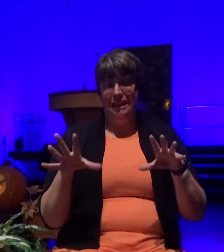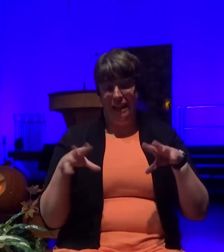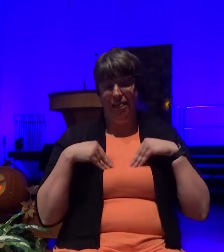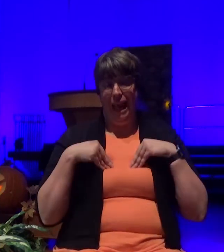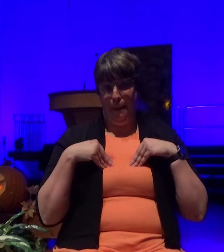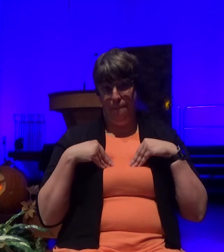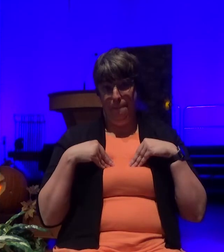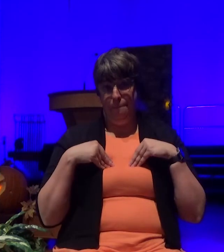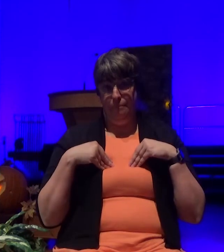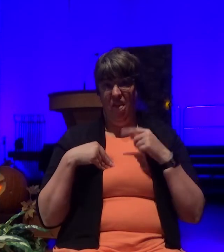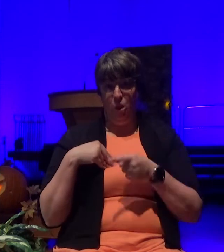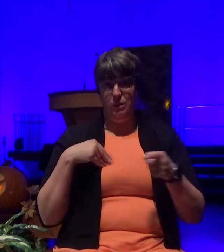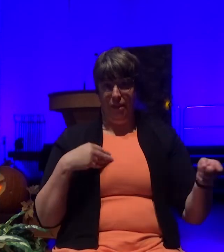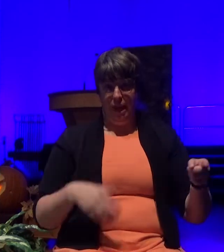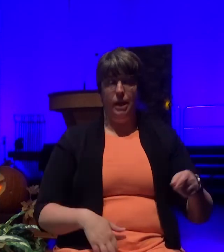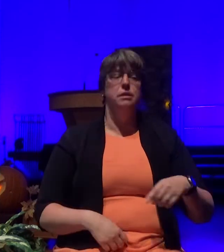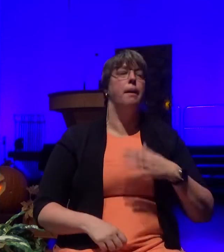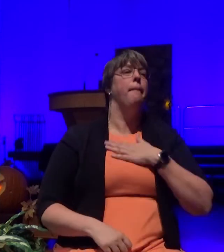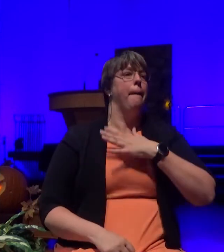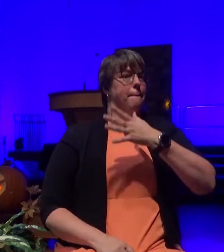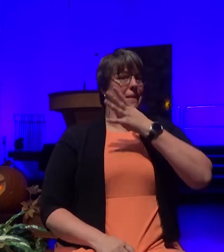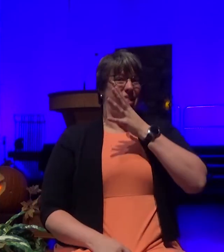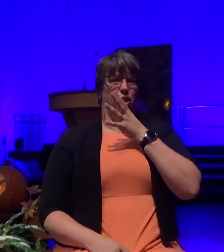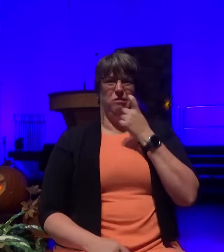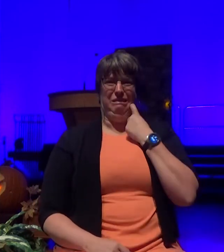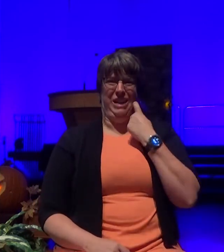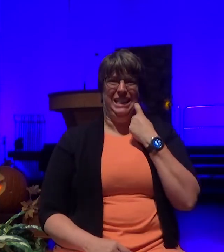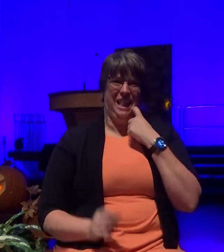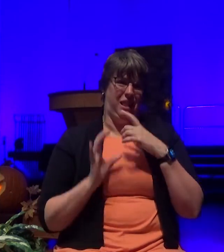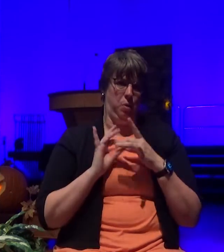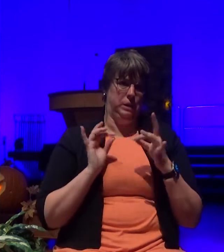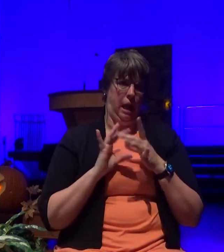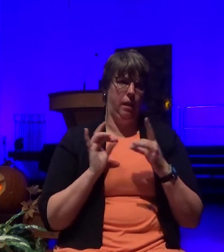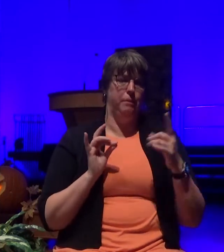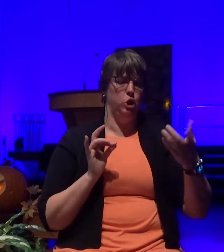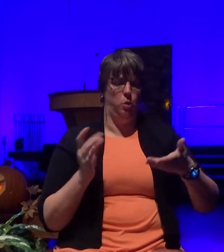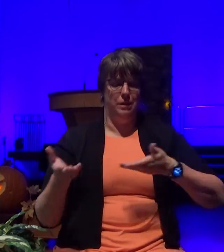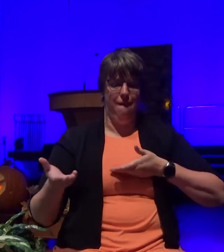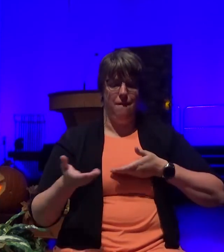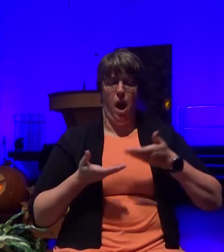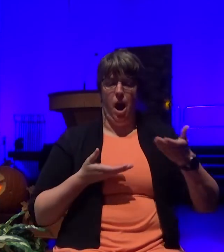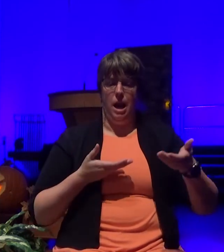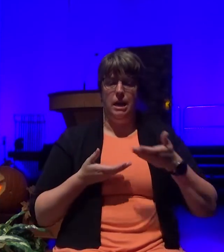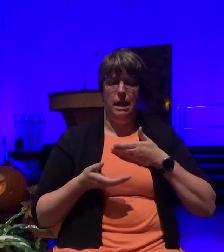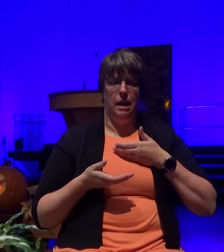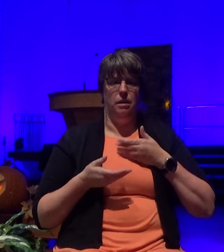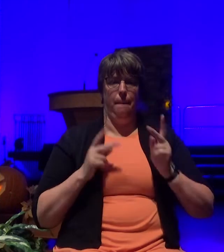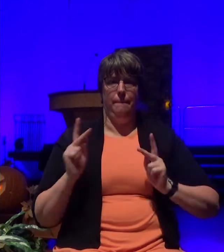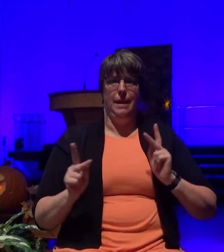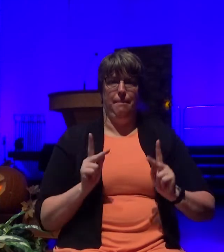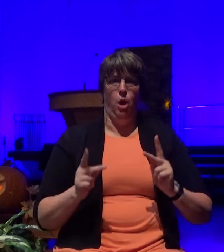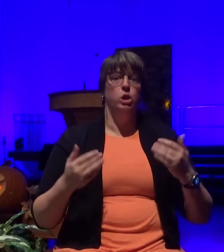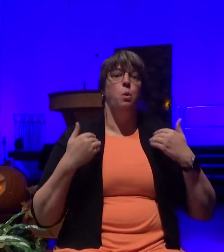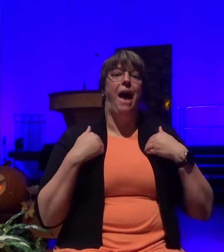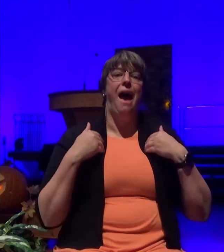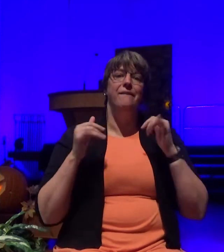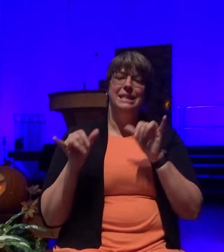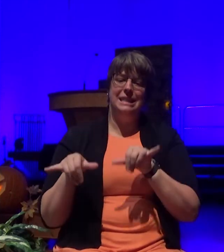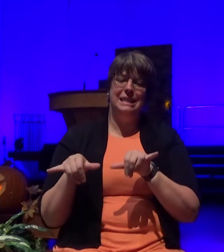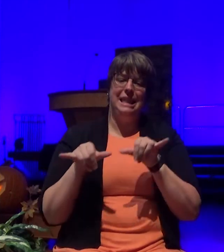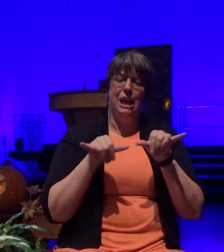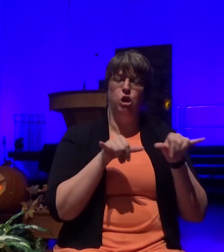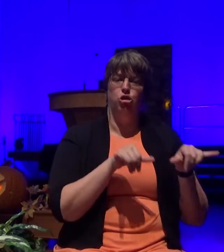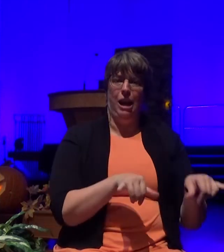telling me recently that she was inviting people she knew to have synchronicity journals. What I'd like to suggest to us